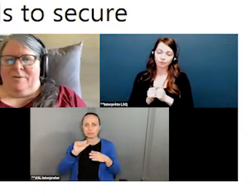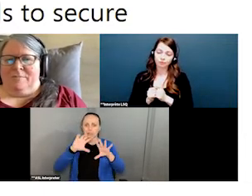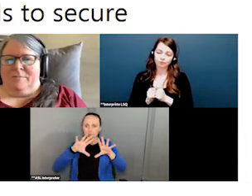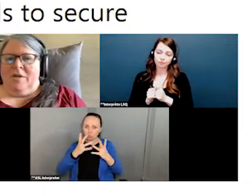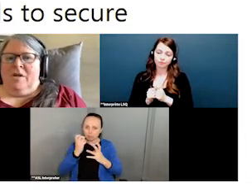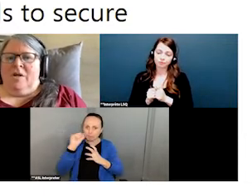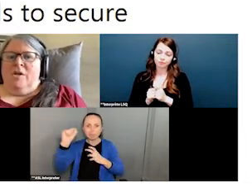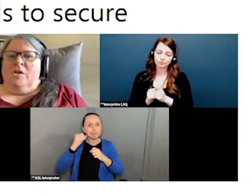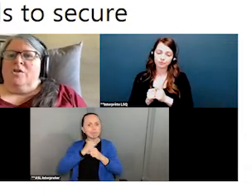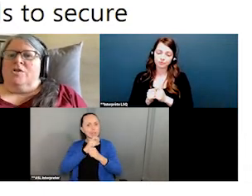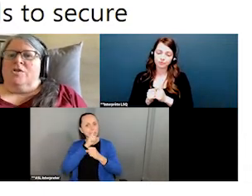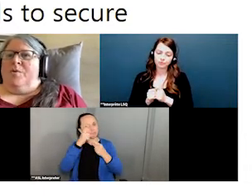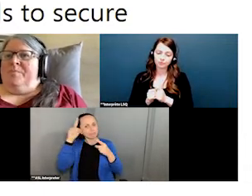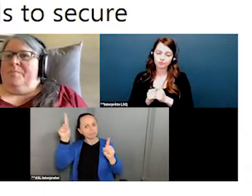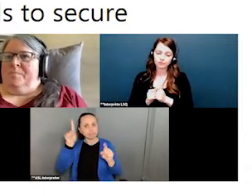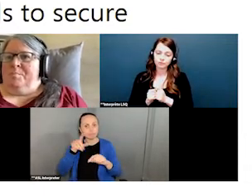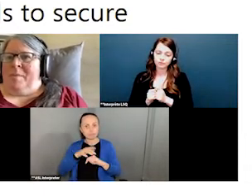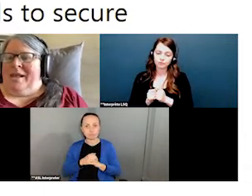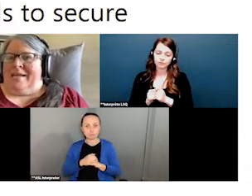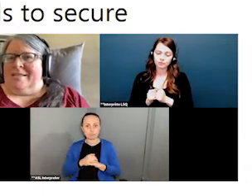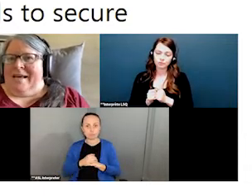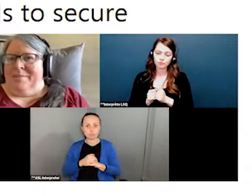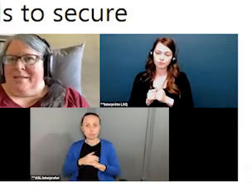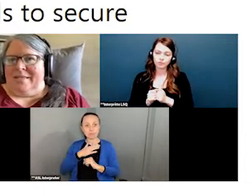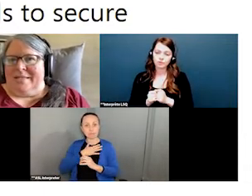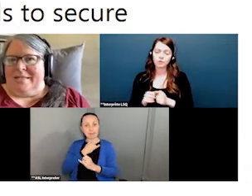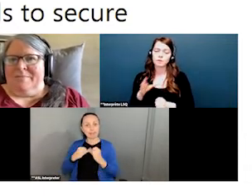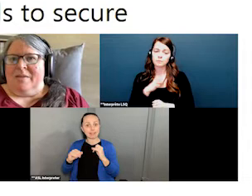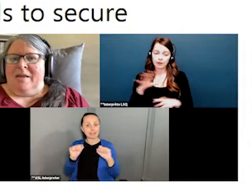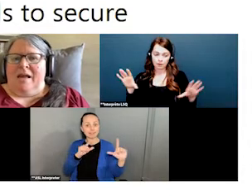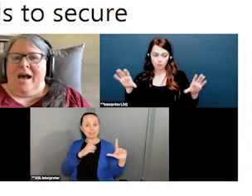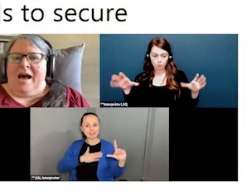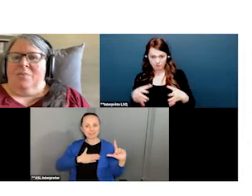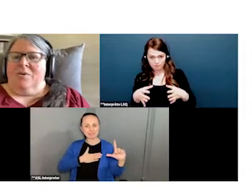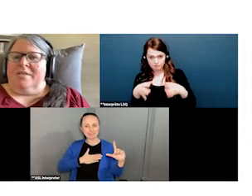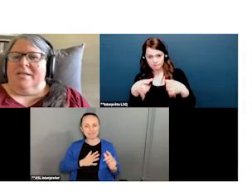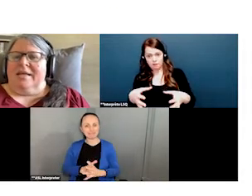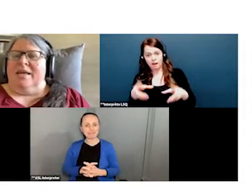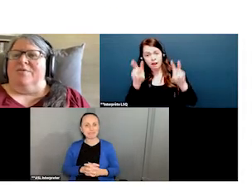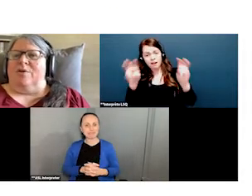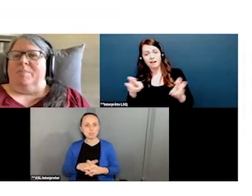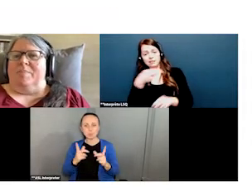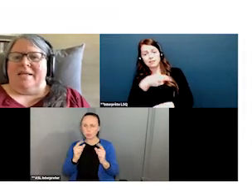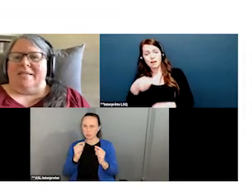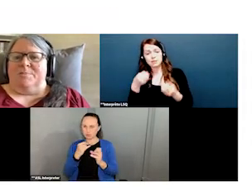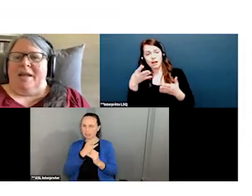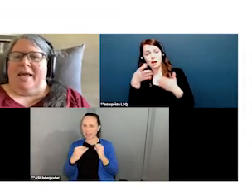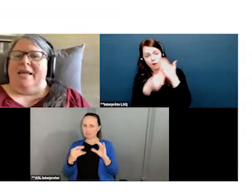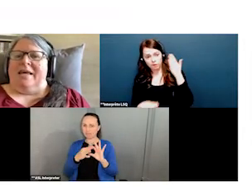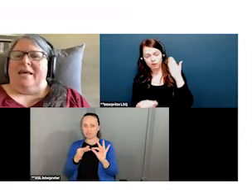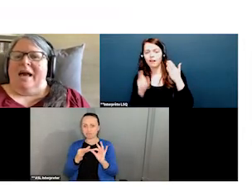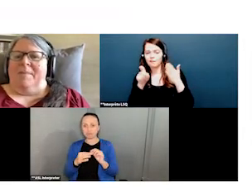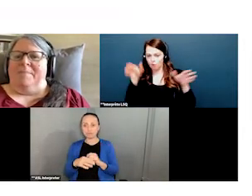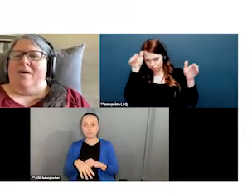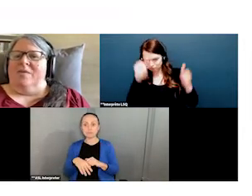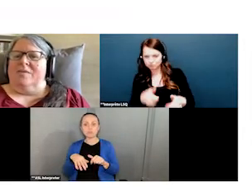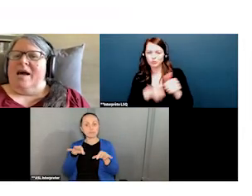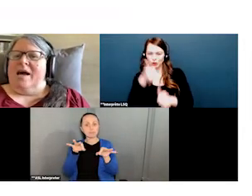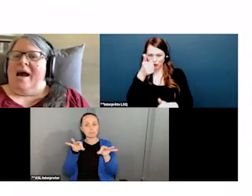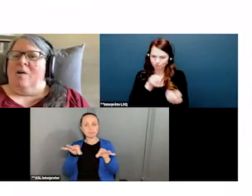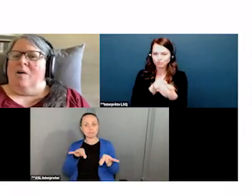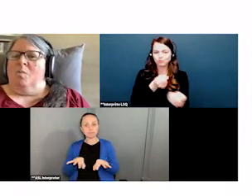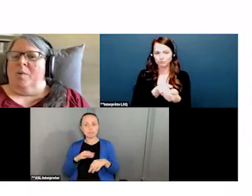this happen. So, my last slide, please. I want to leave you by explaining